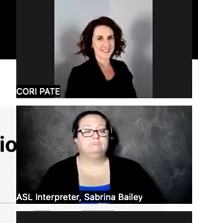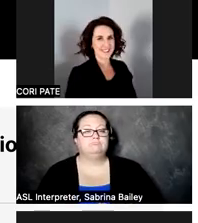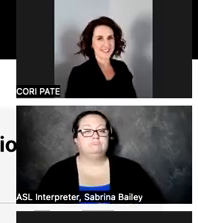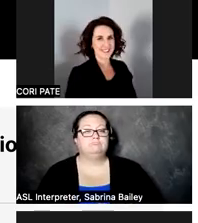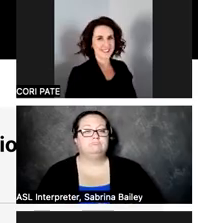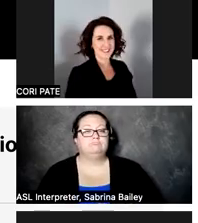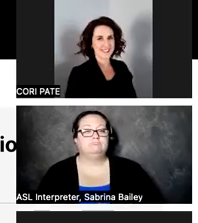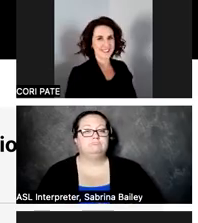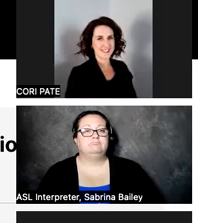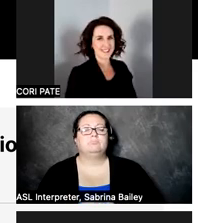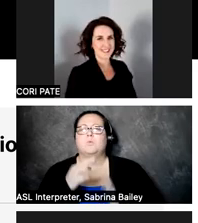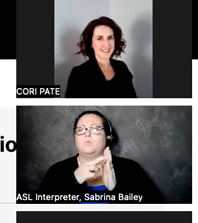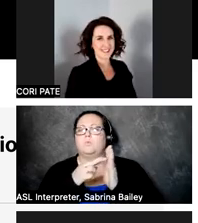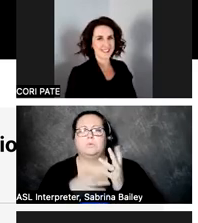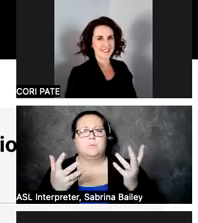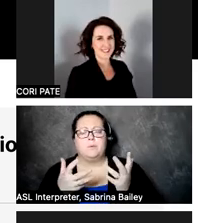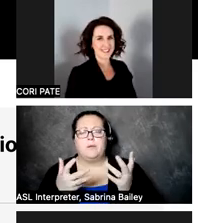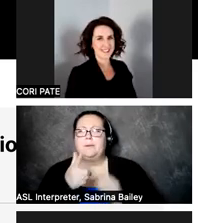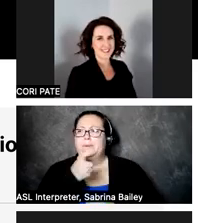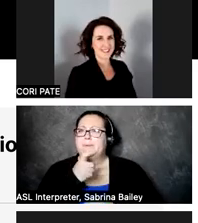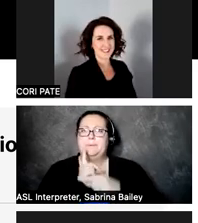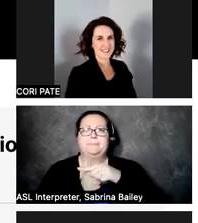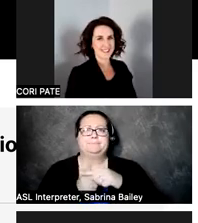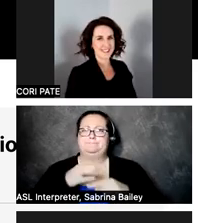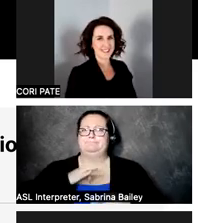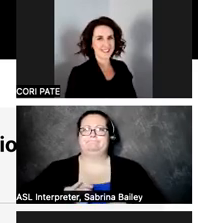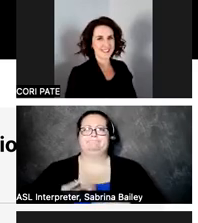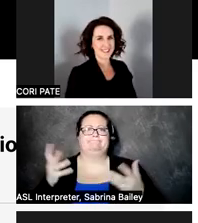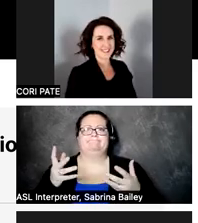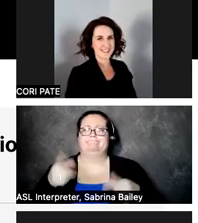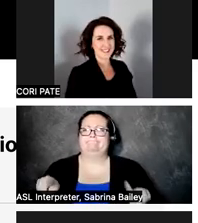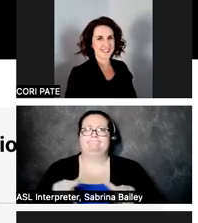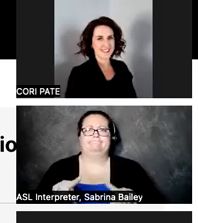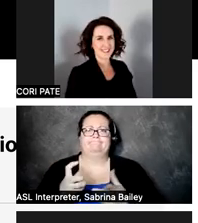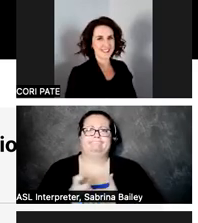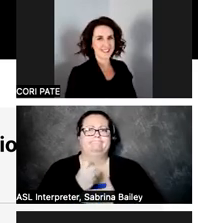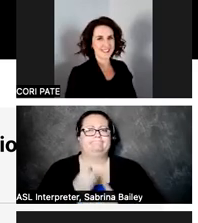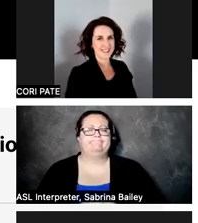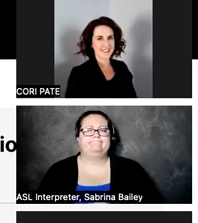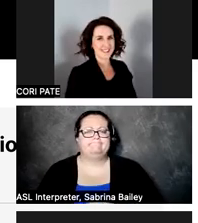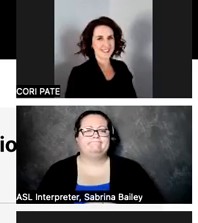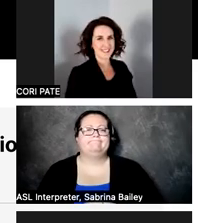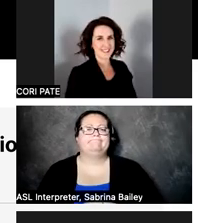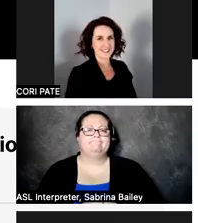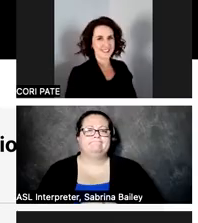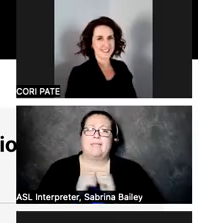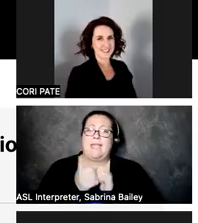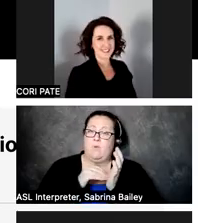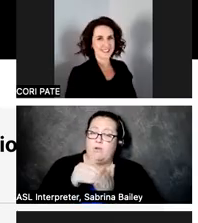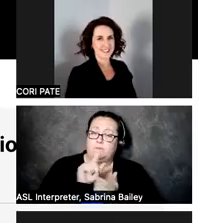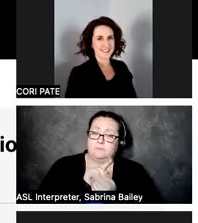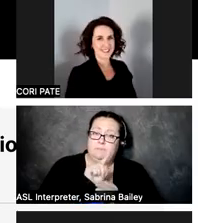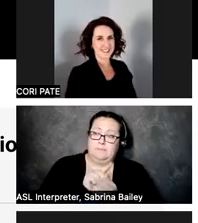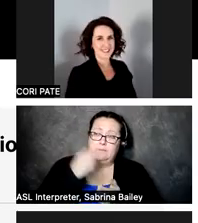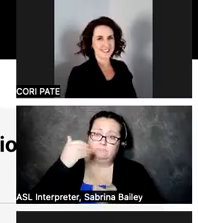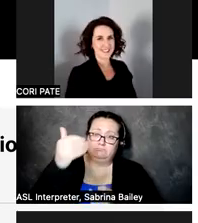What are some of the rules and who would benefit and who benefits from it? How often will we be meeting with